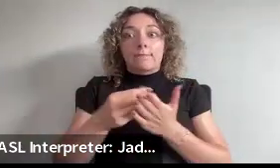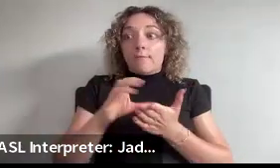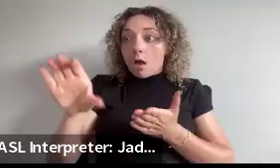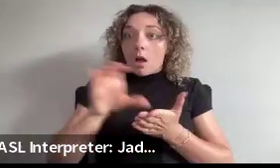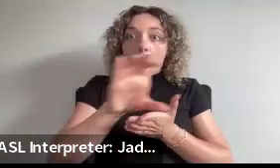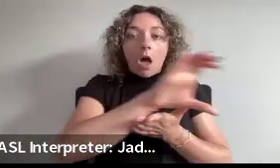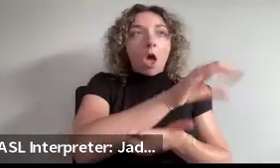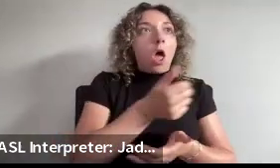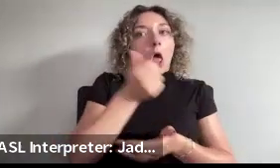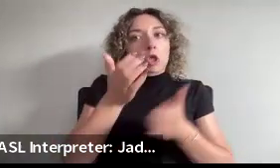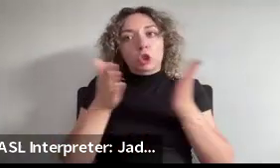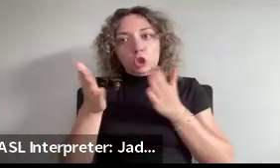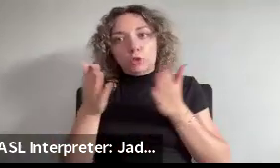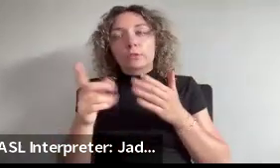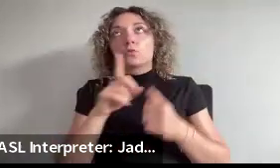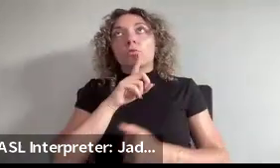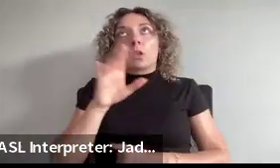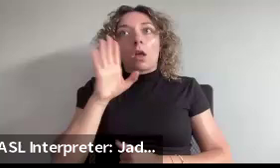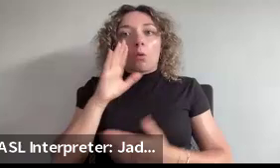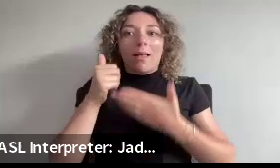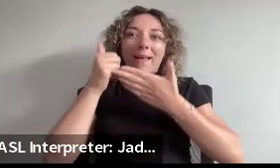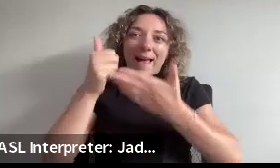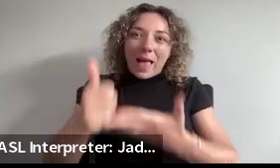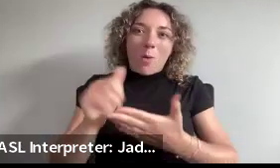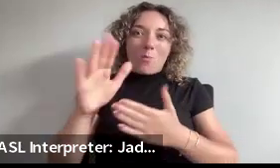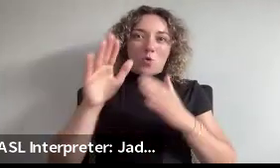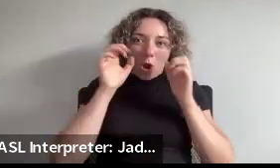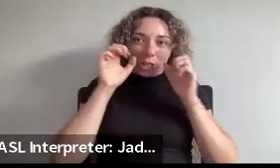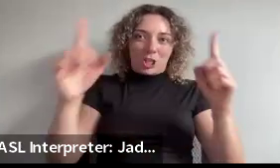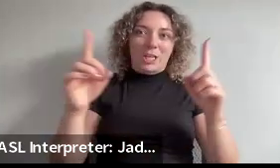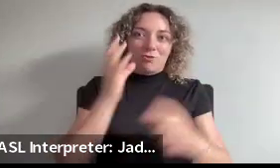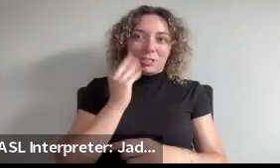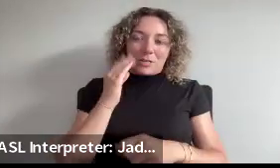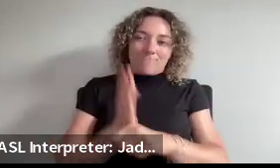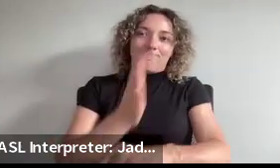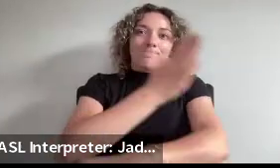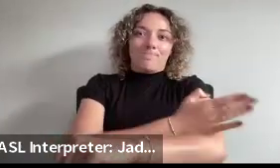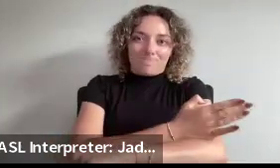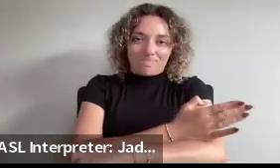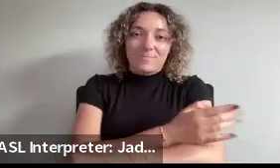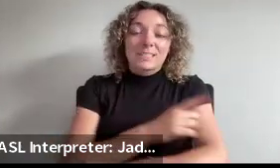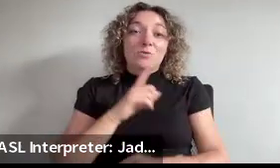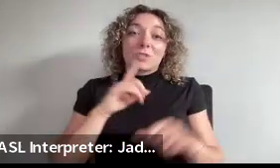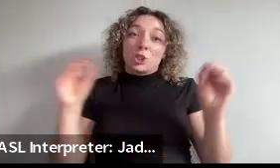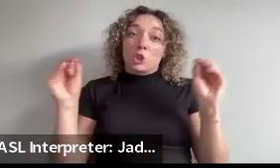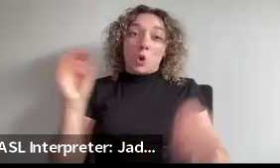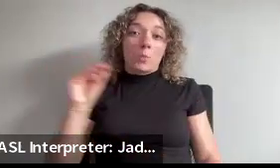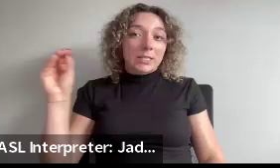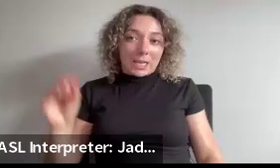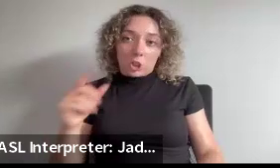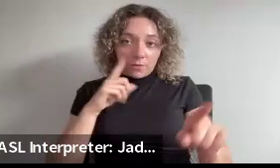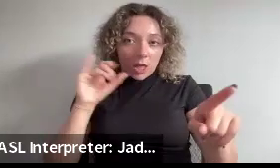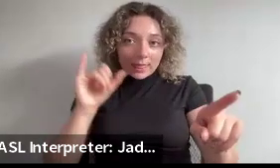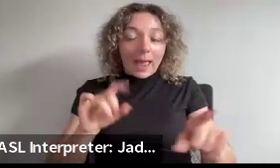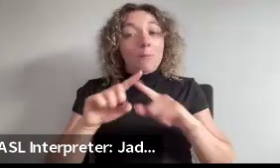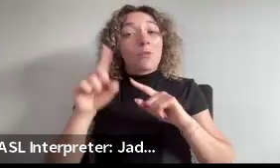other services that are really going to augment your educational experience. So there are no percentages on these, but